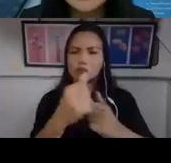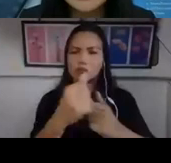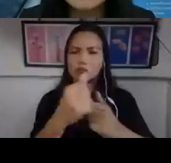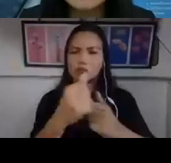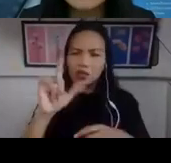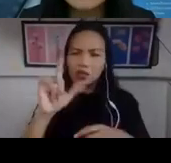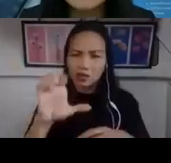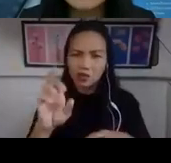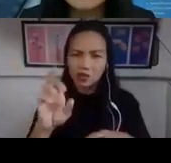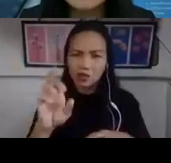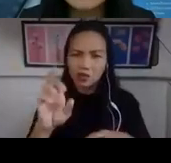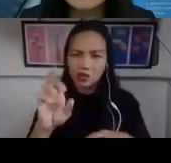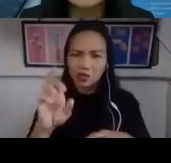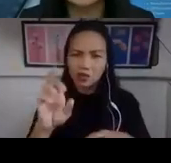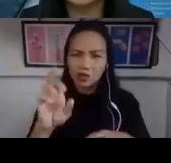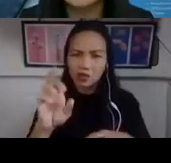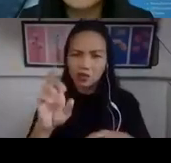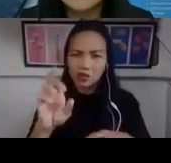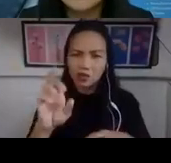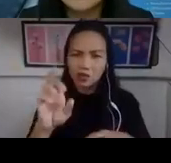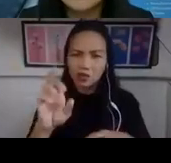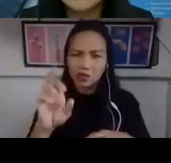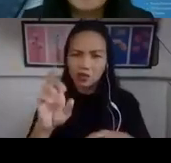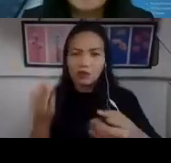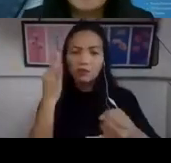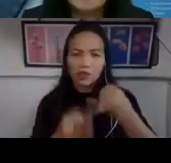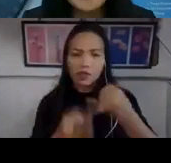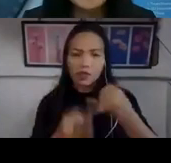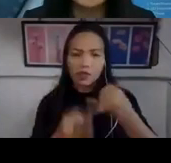Start Bridging Gaps, Reducing Inequalities.